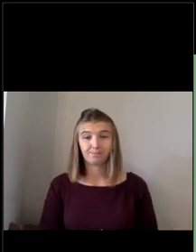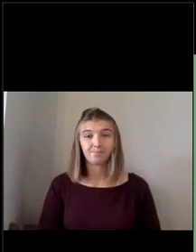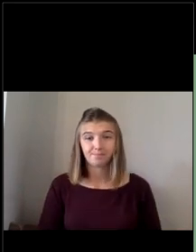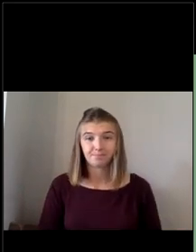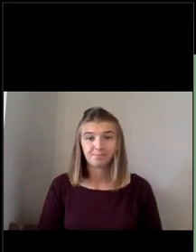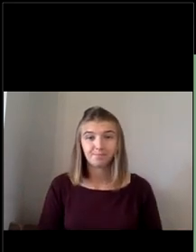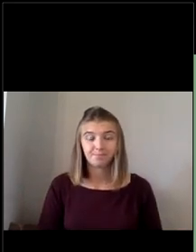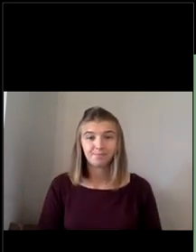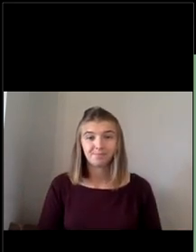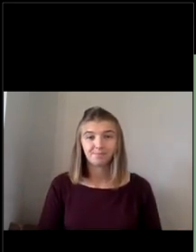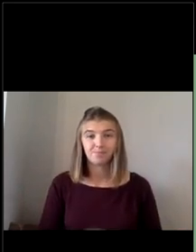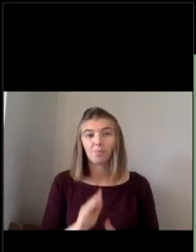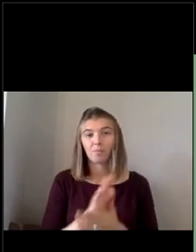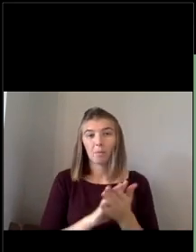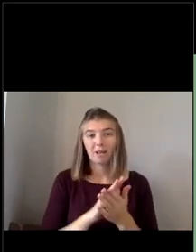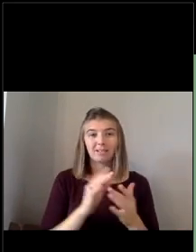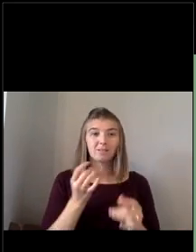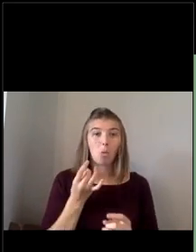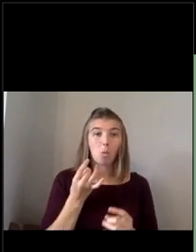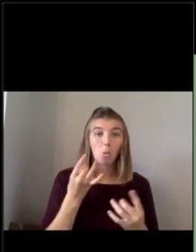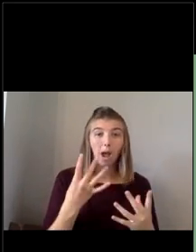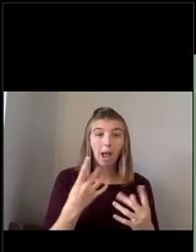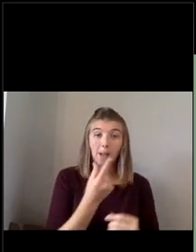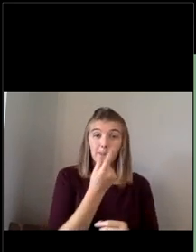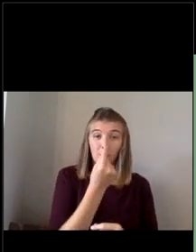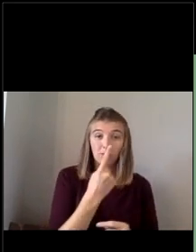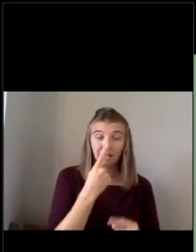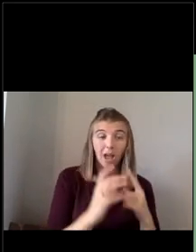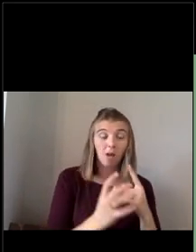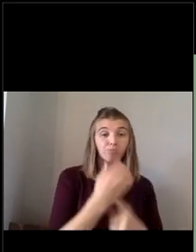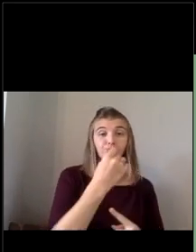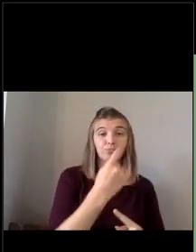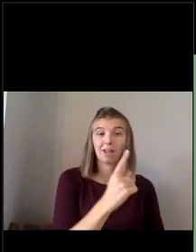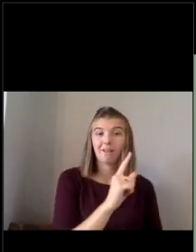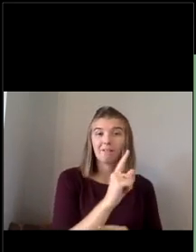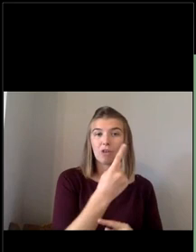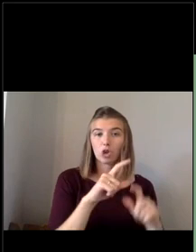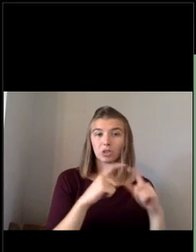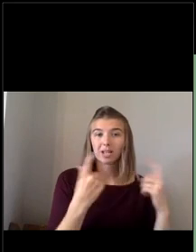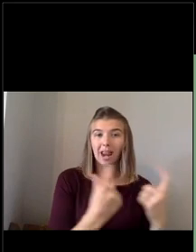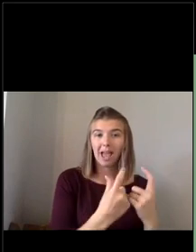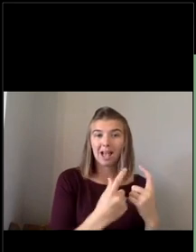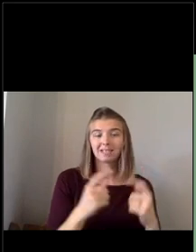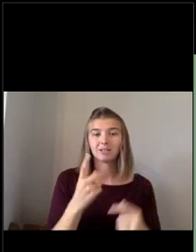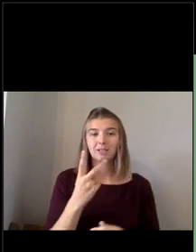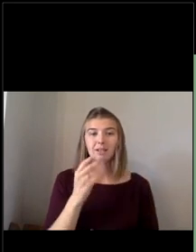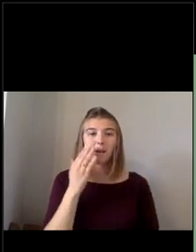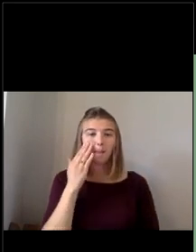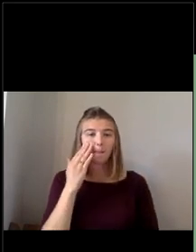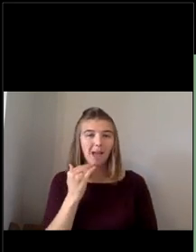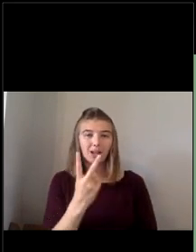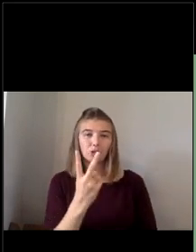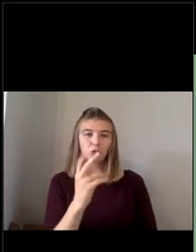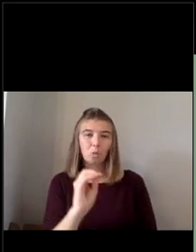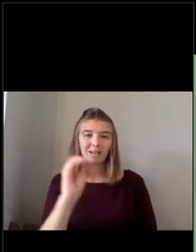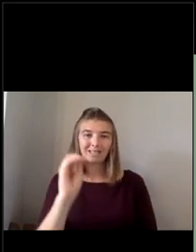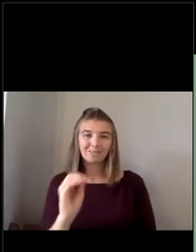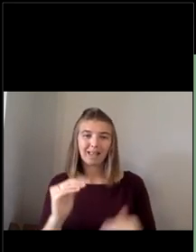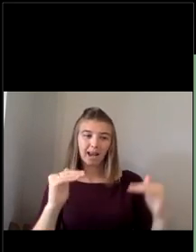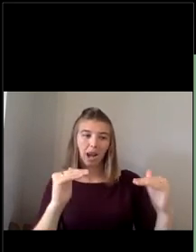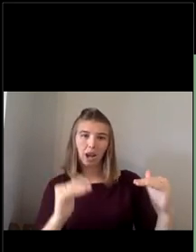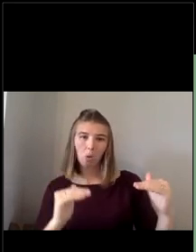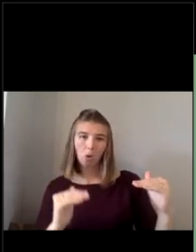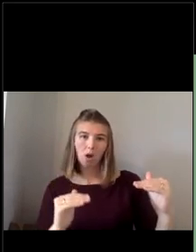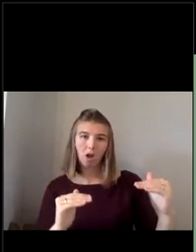in their degrees. It can also lead to low retention among students and also staff. The dropout rates